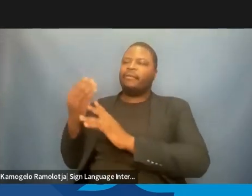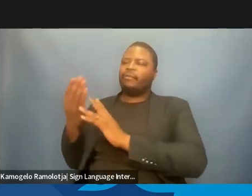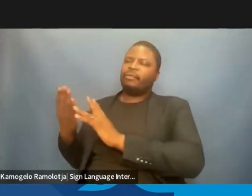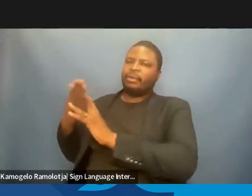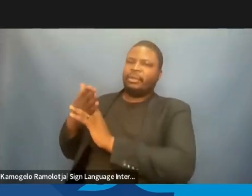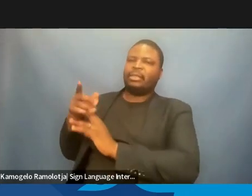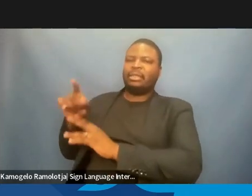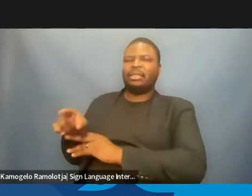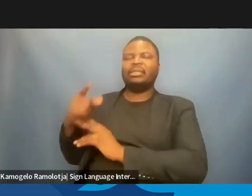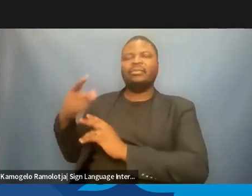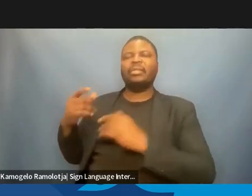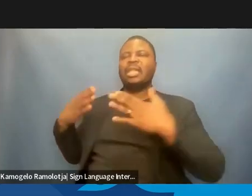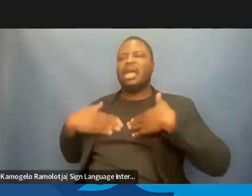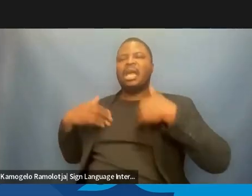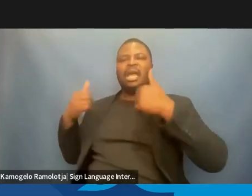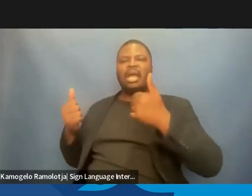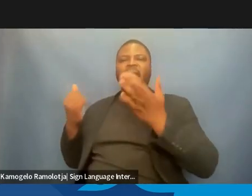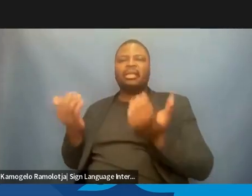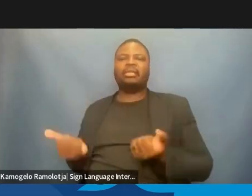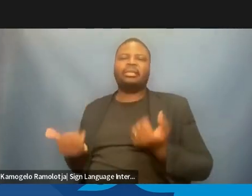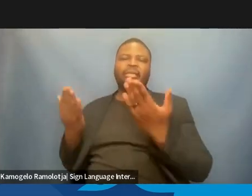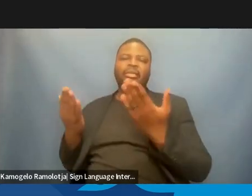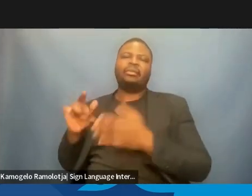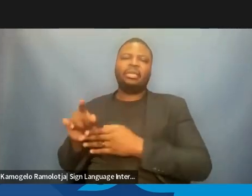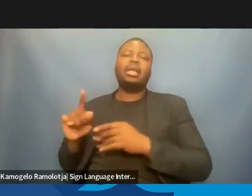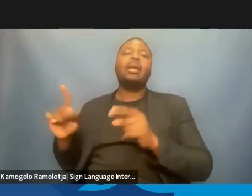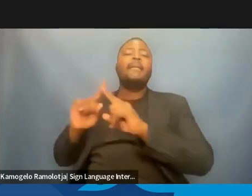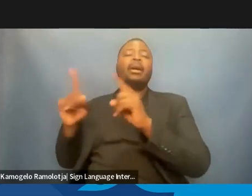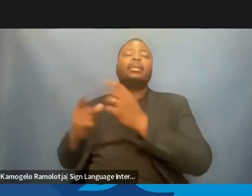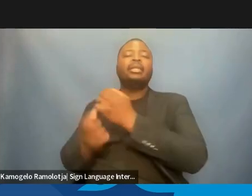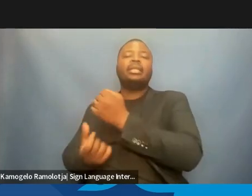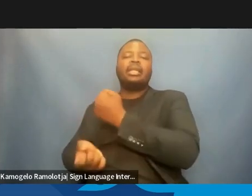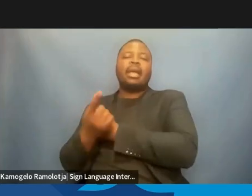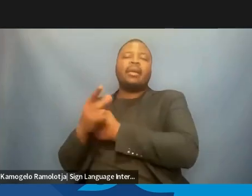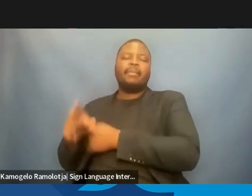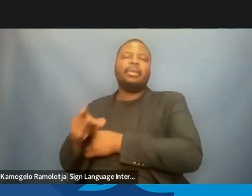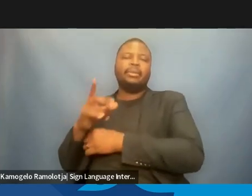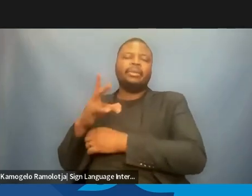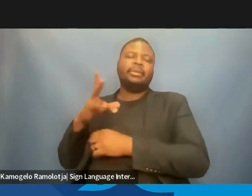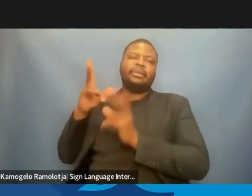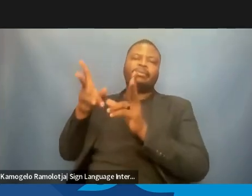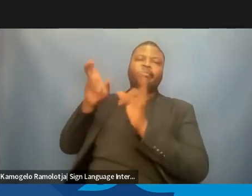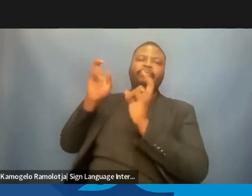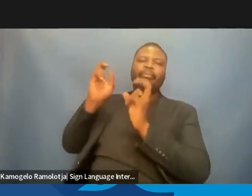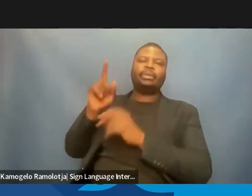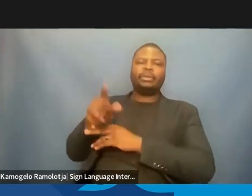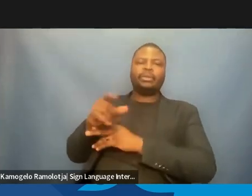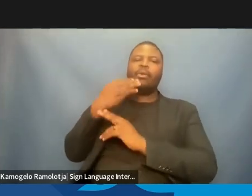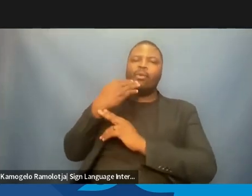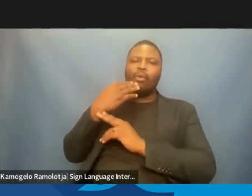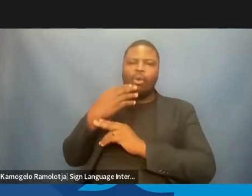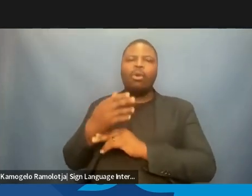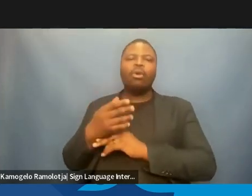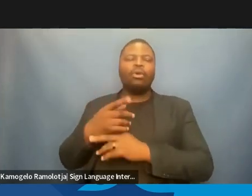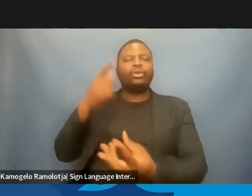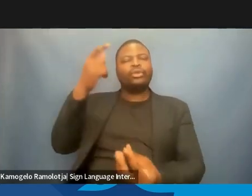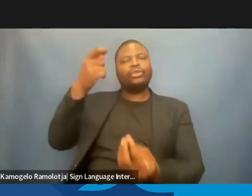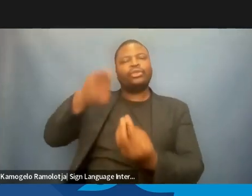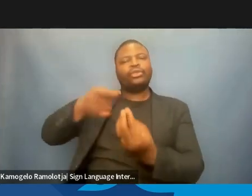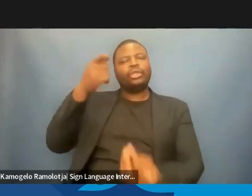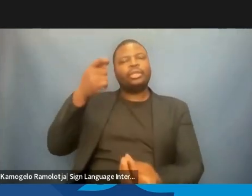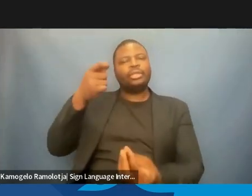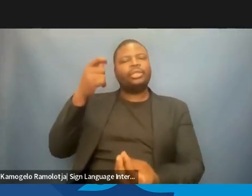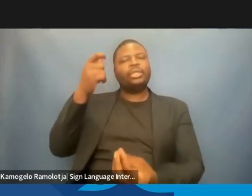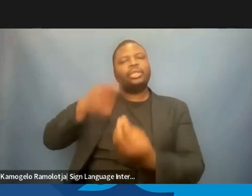services. And I just happened to listen to Judge Cameron when he was in one of the